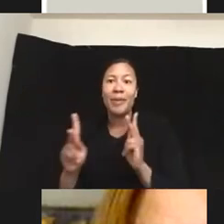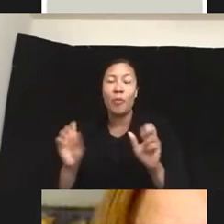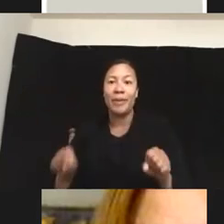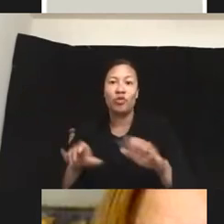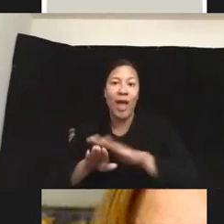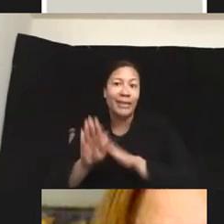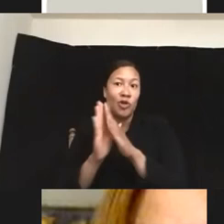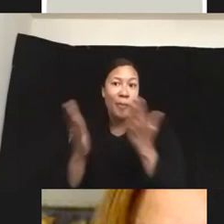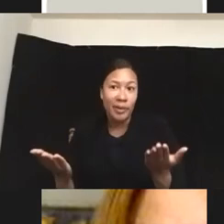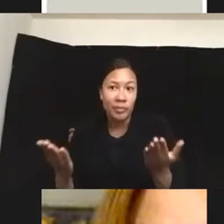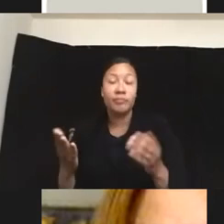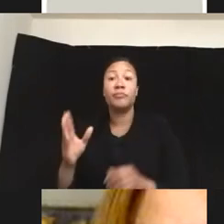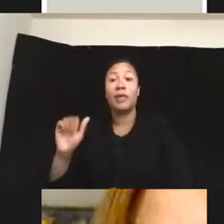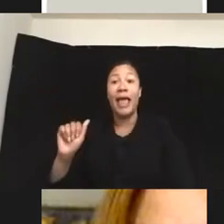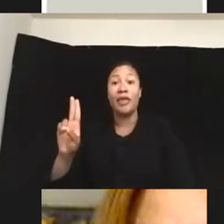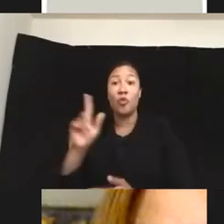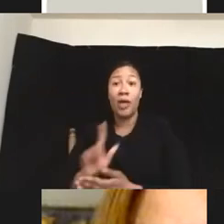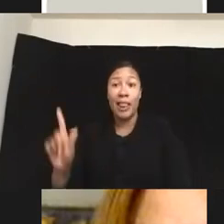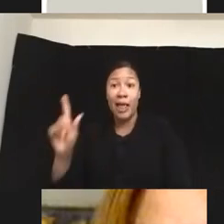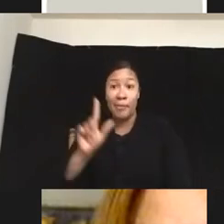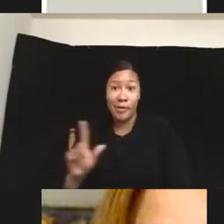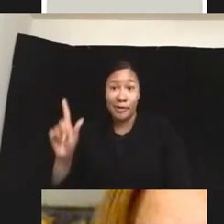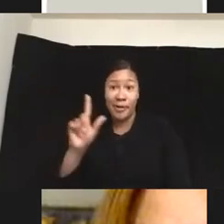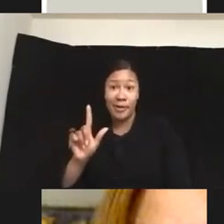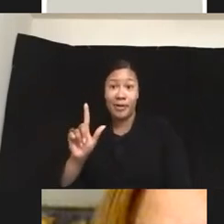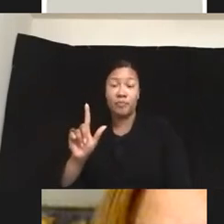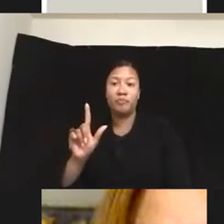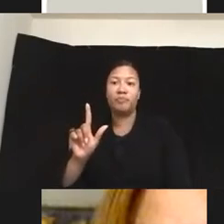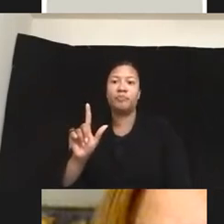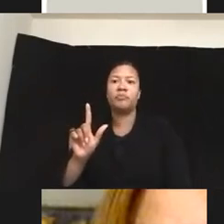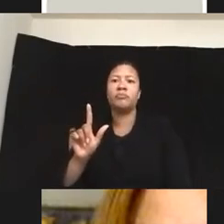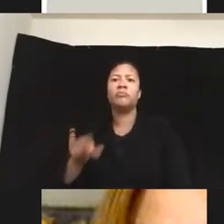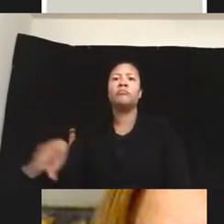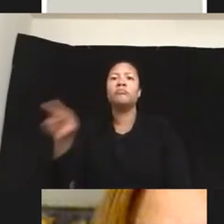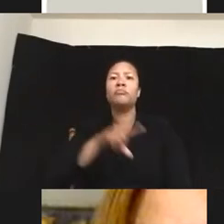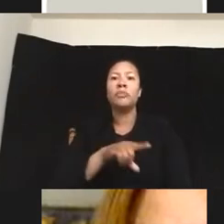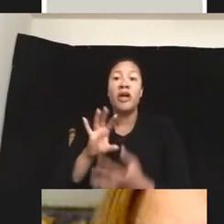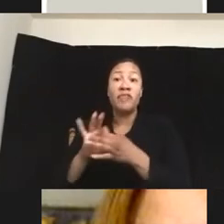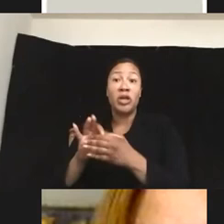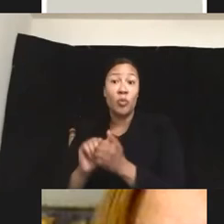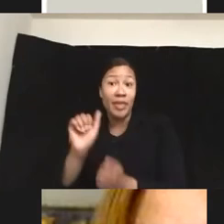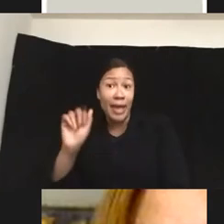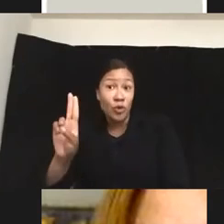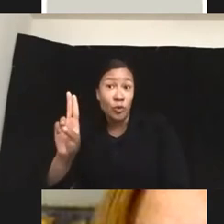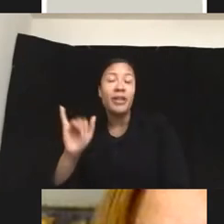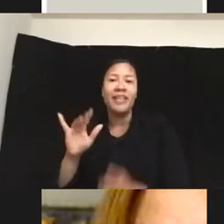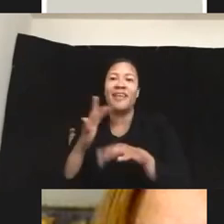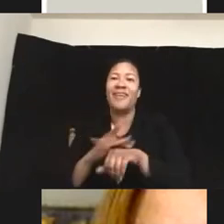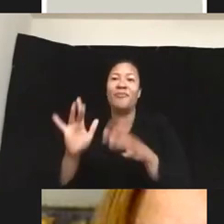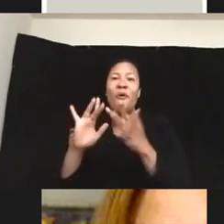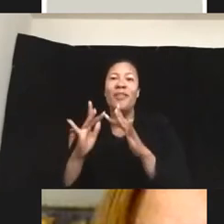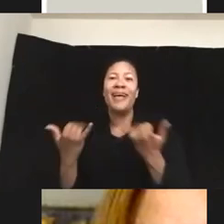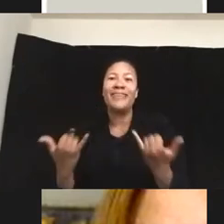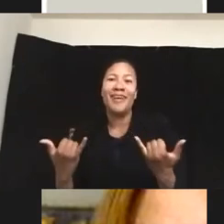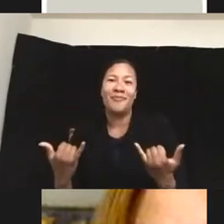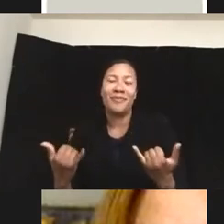the American University Library, so for those who are affiliated, it is available online now. So you